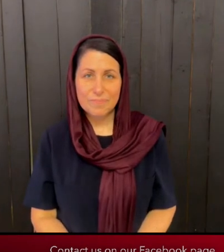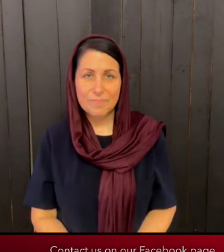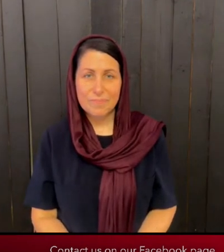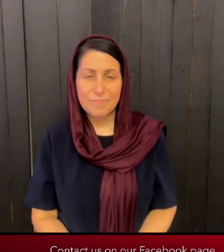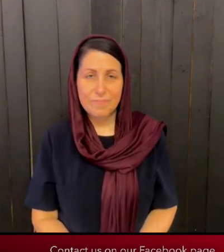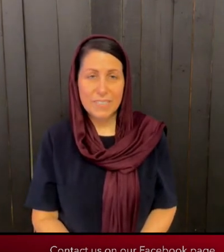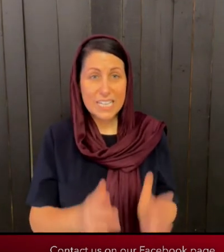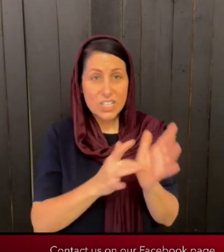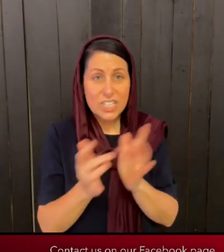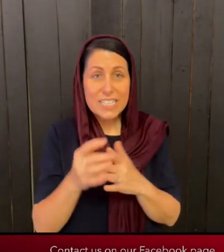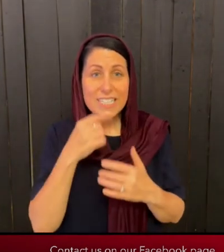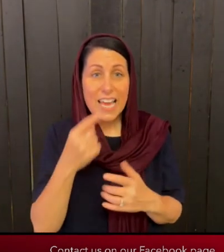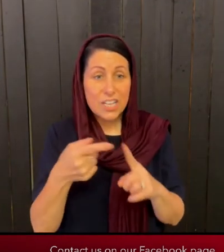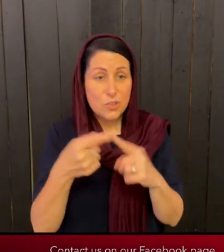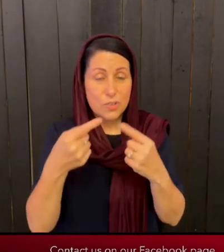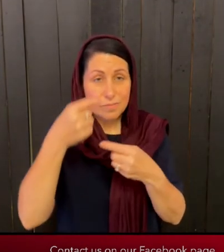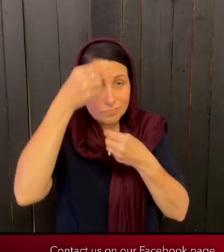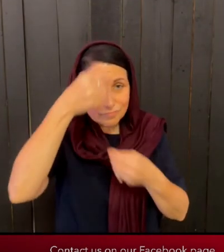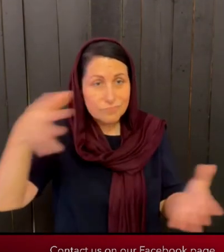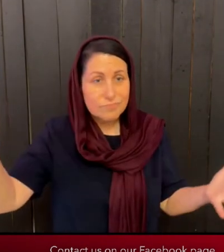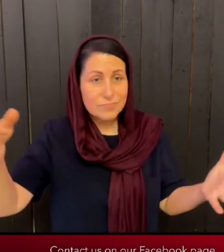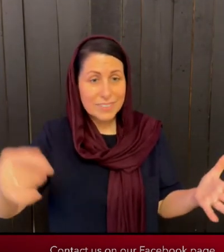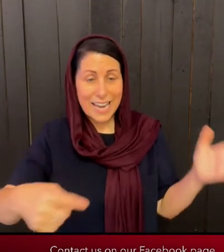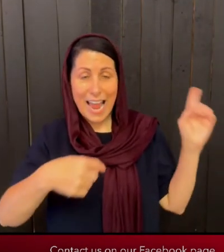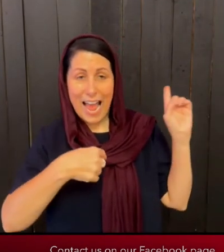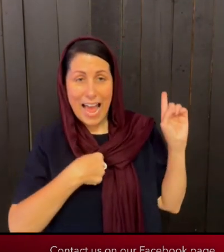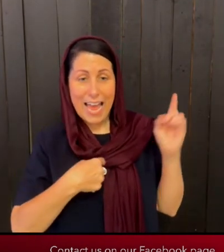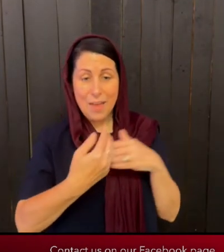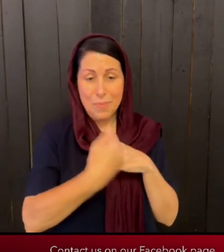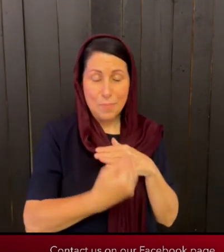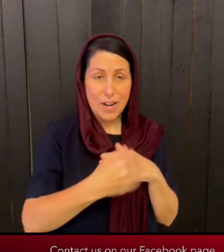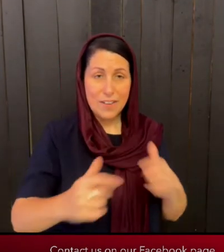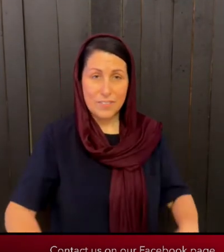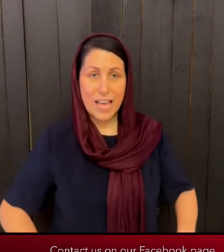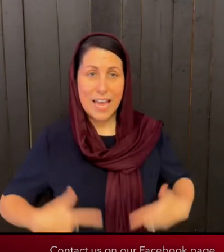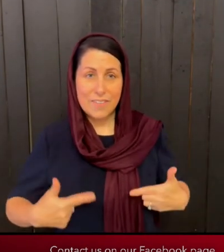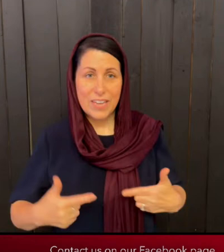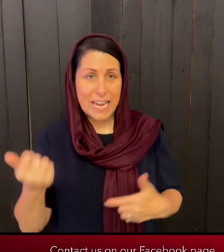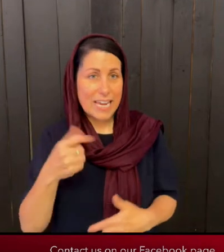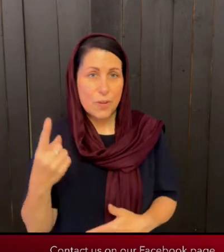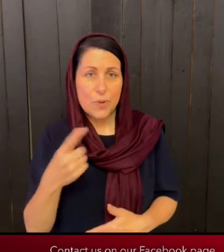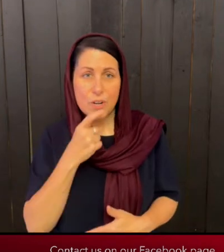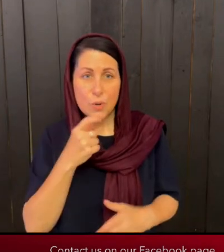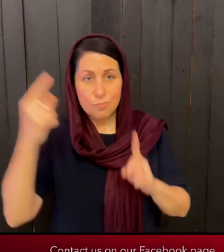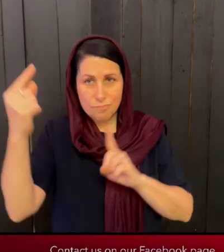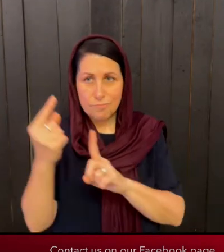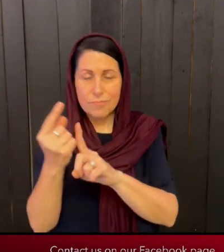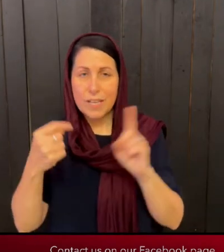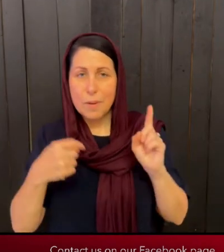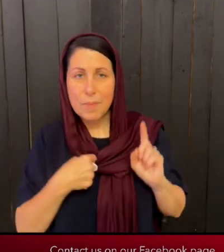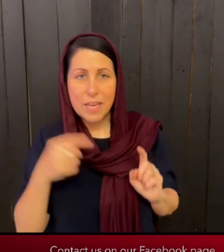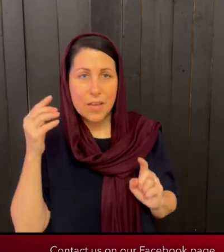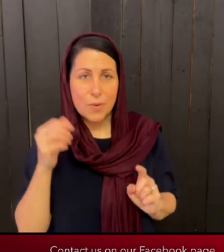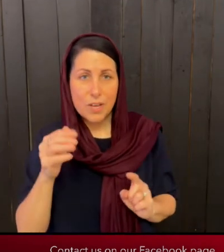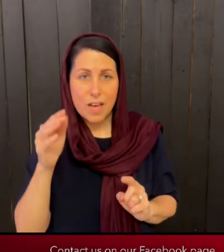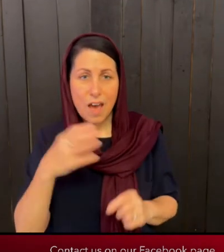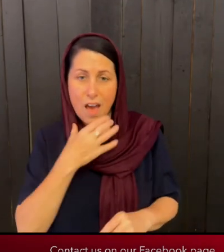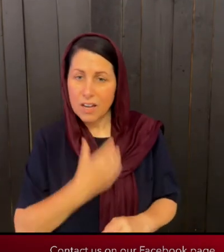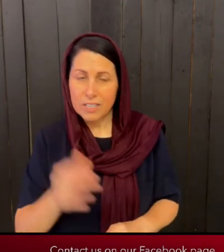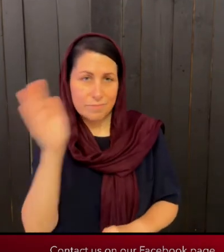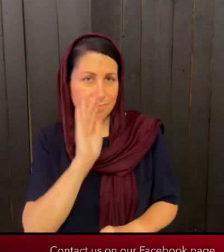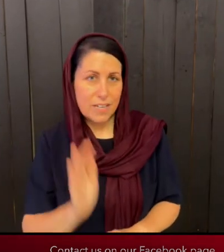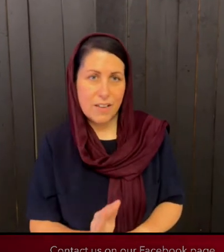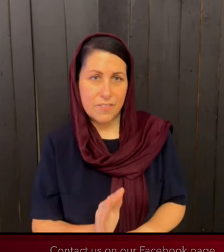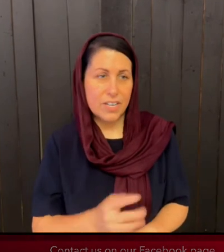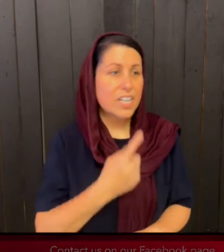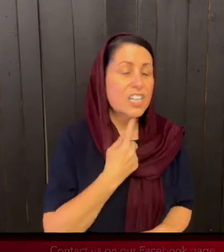35? And Jesus said to them, "I am the bread of life. He who comes to me will not hunger. And he who believes in me will never thirst."